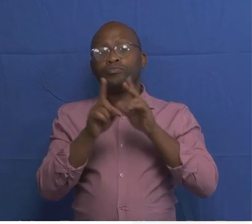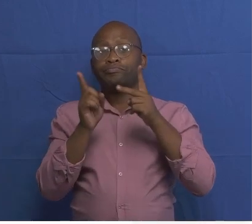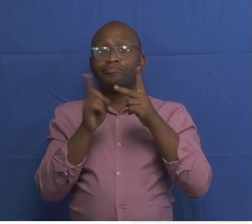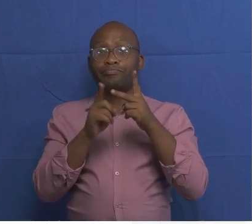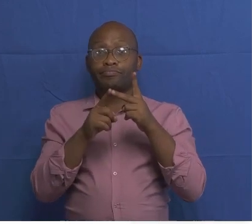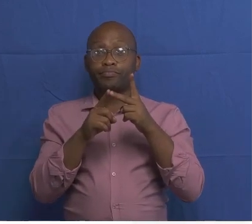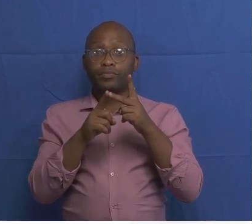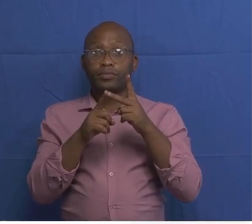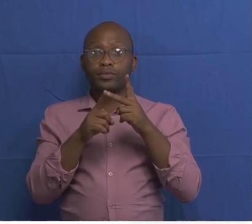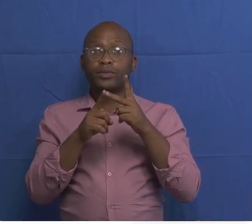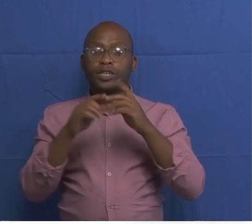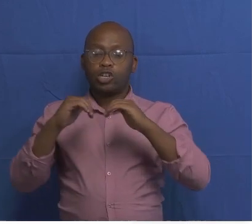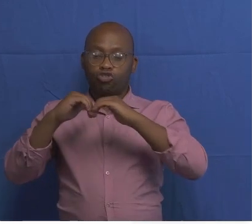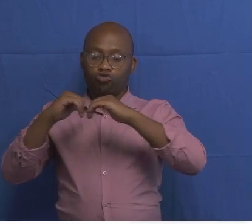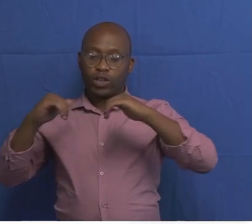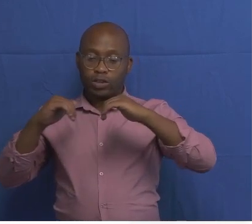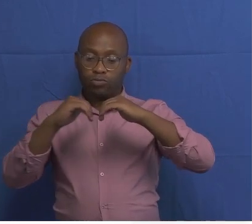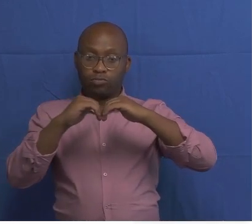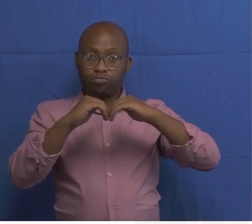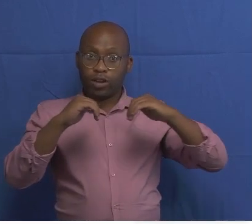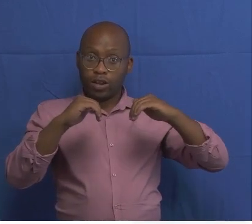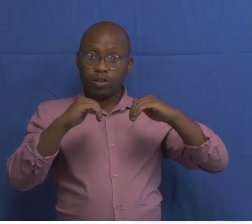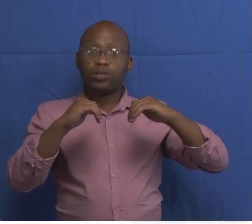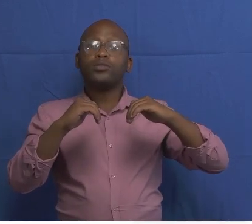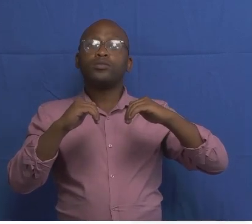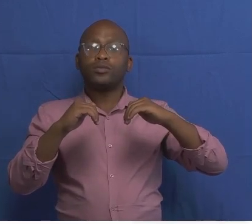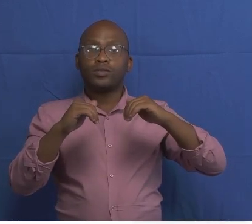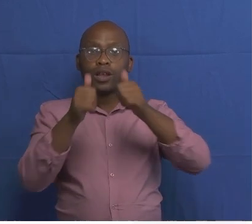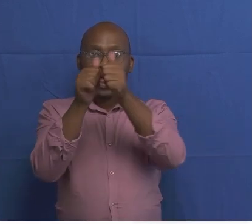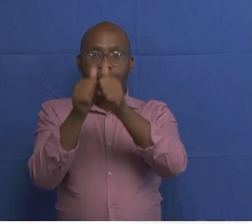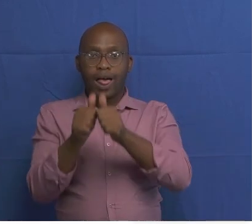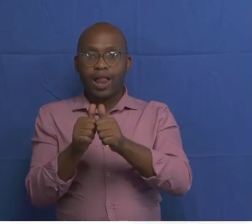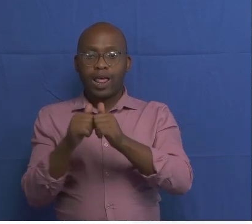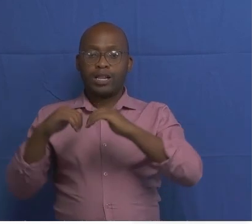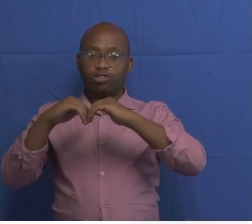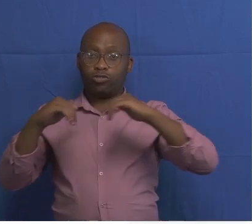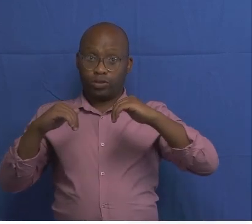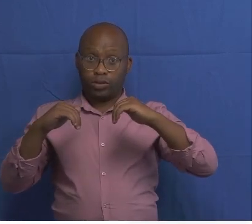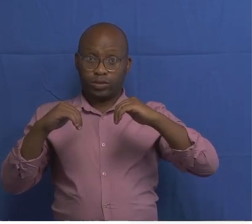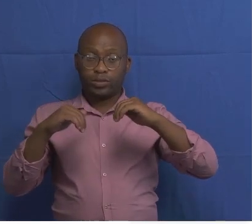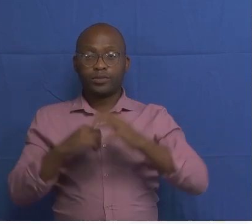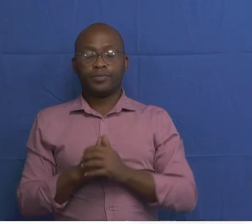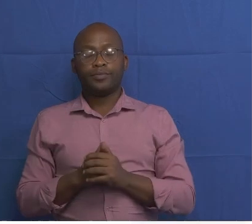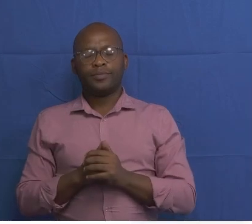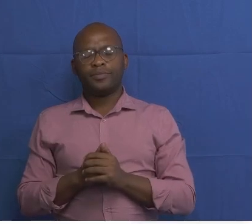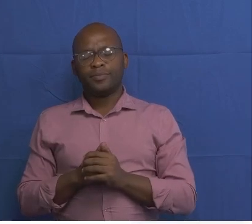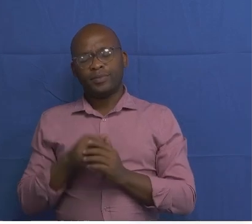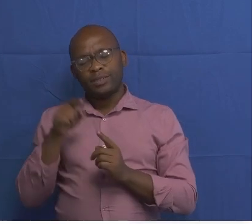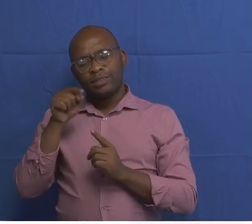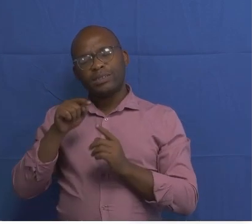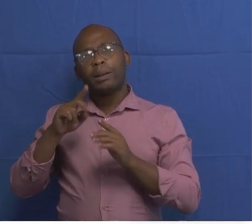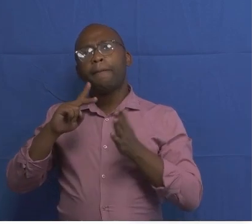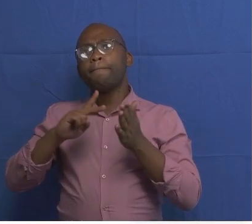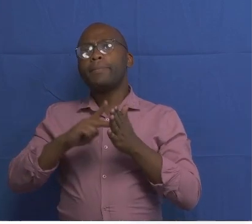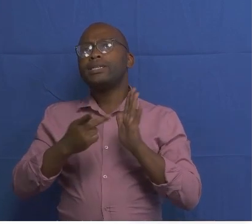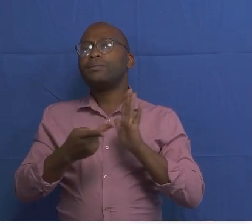of segregation. Now, what does the principle of segregation say? Now, the principle of segregation says